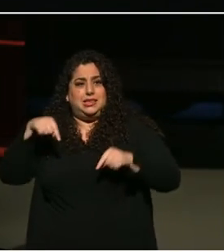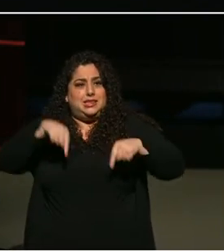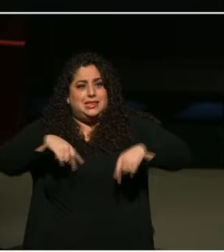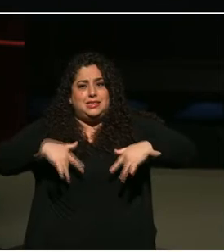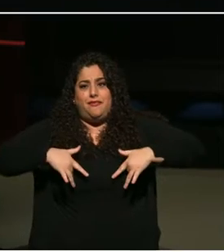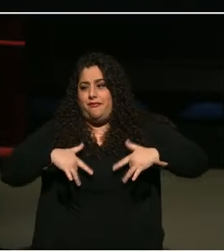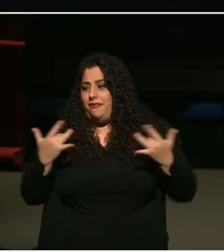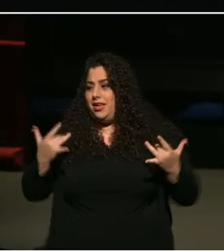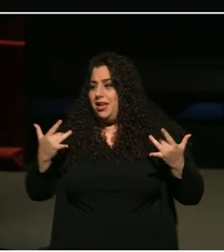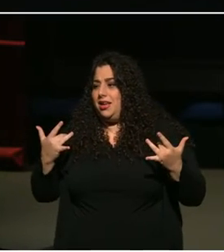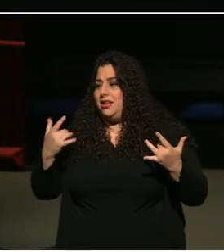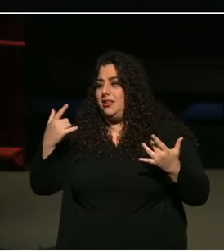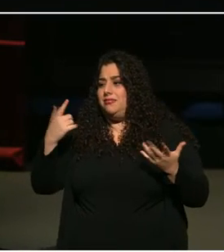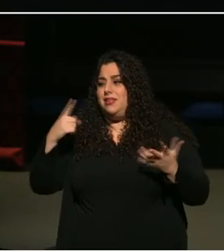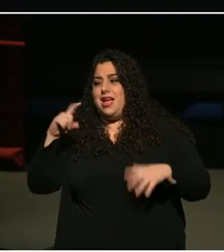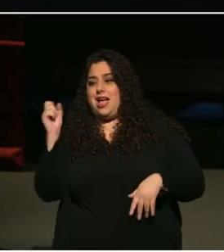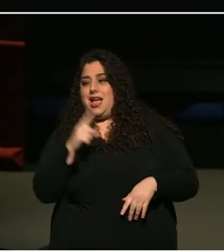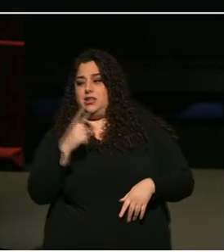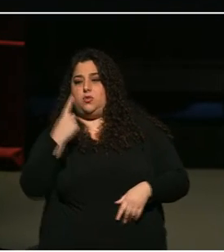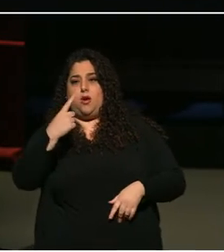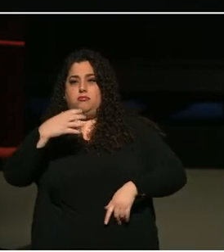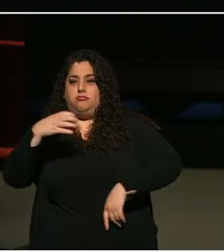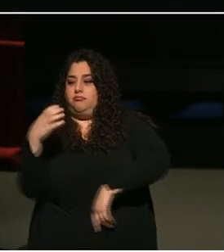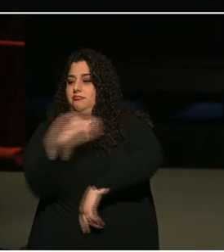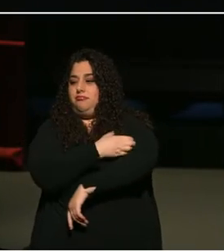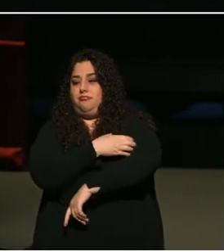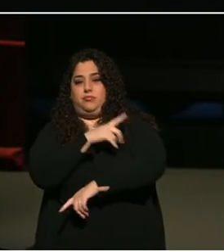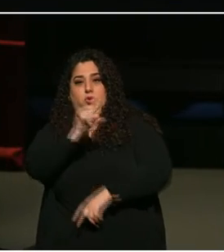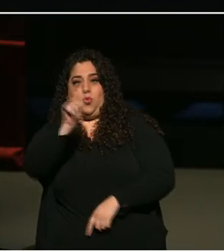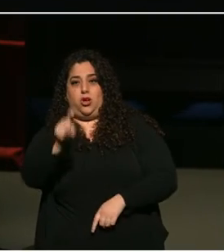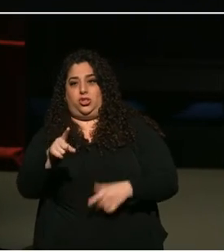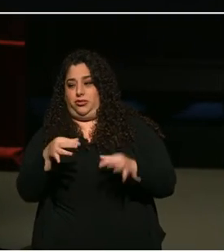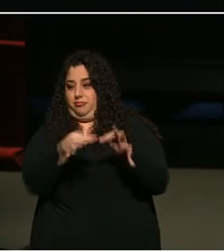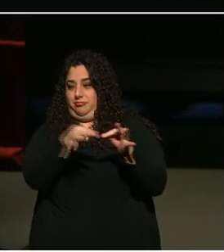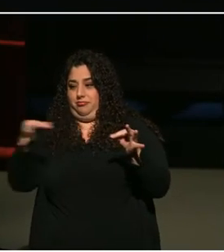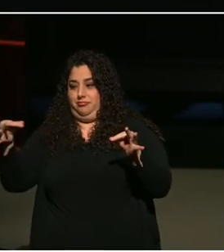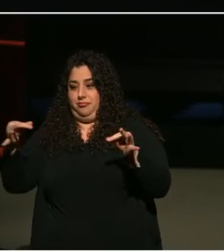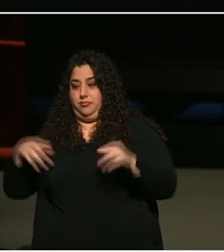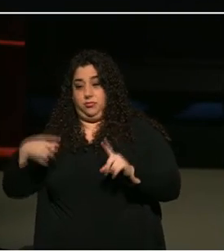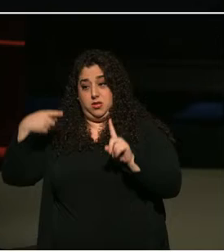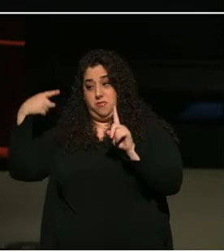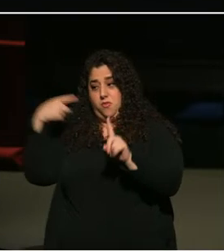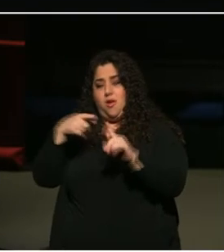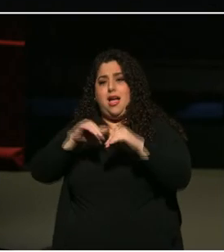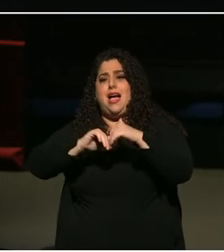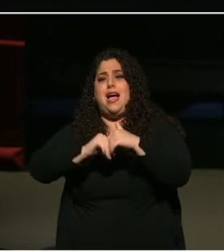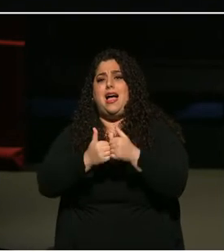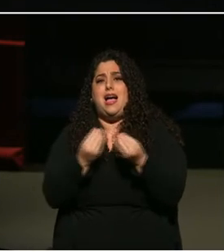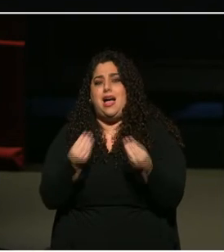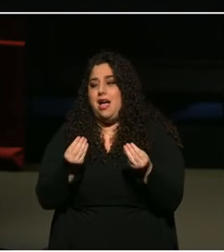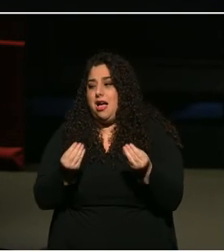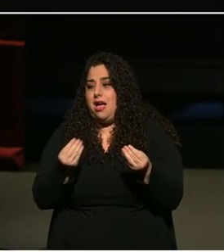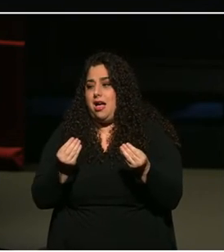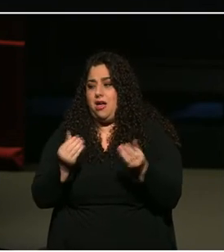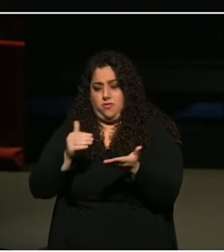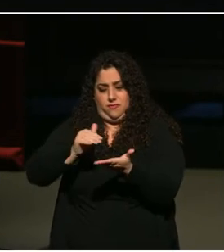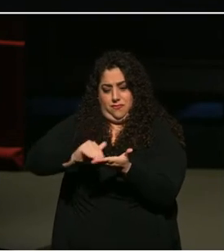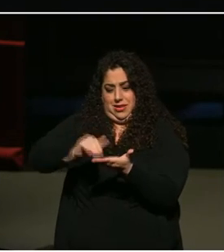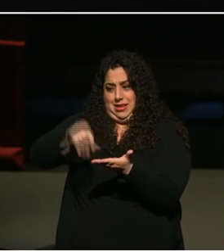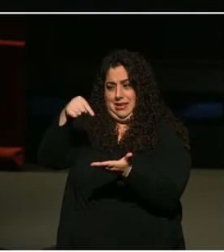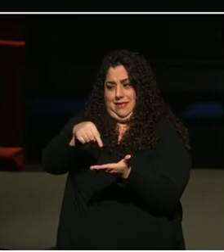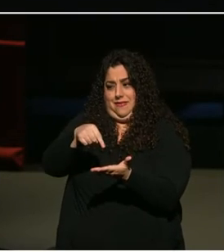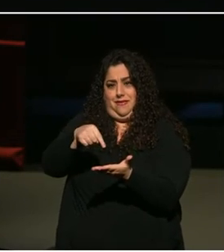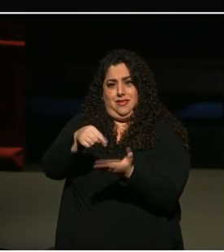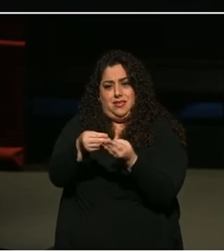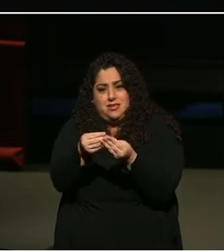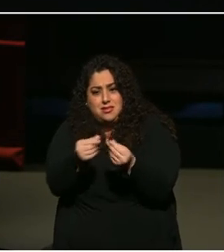that single powerful question has led us to this evening. Tonight is her vision of what the path forward might look